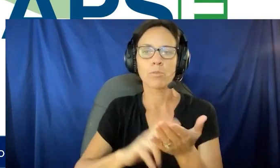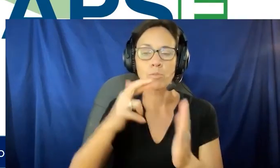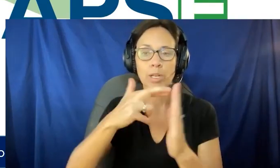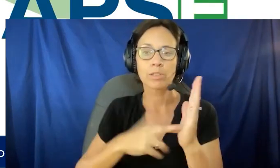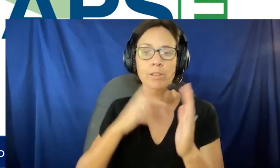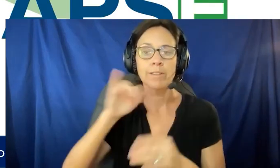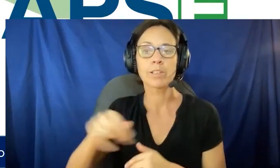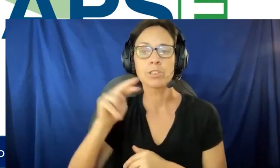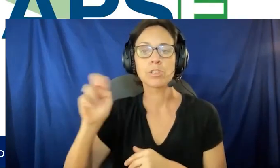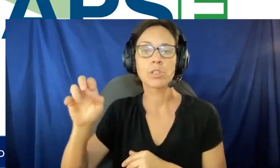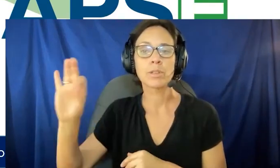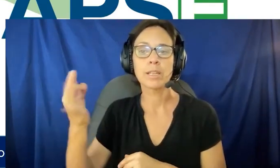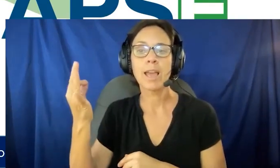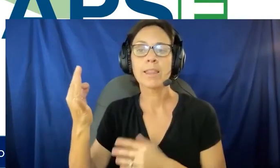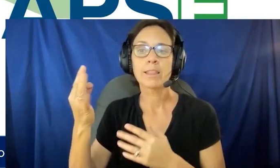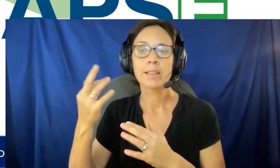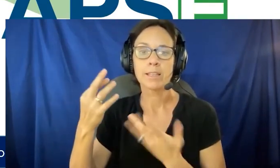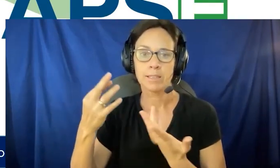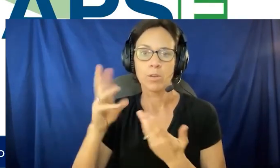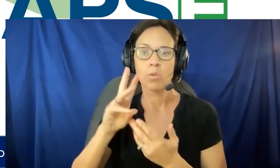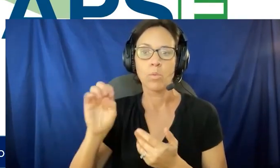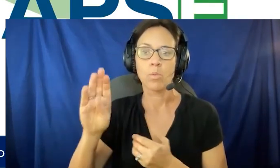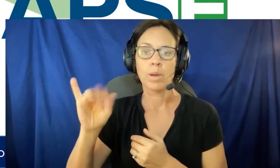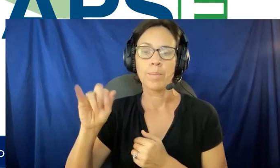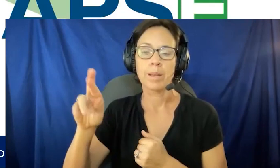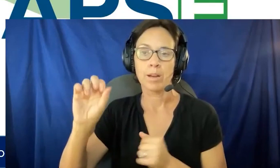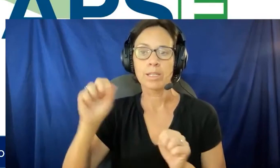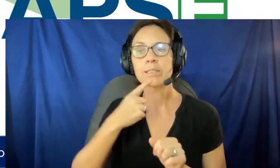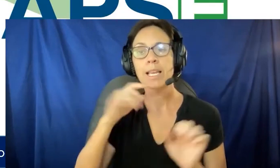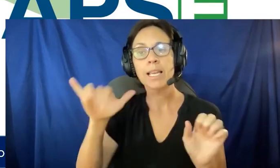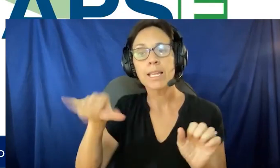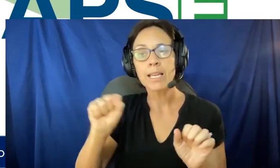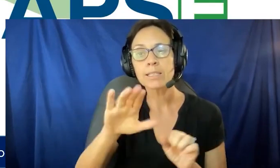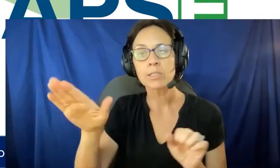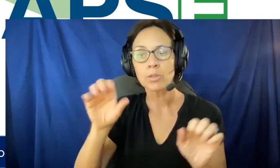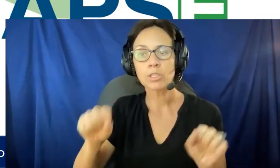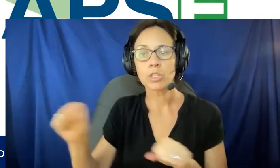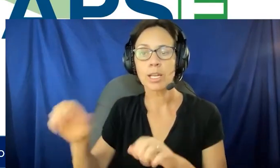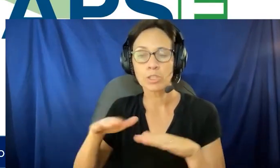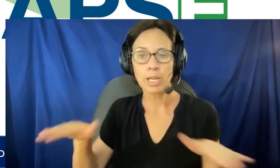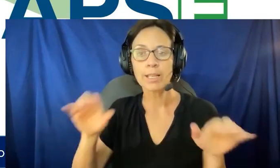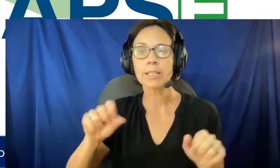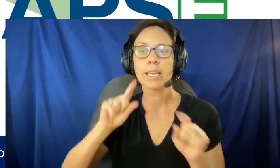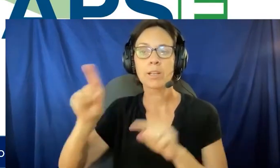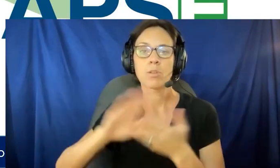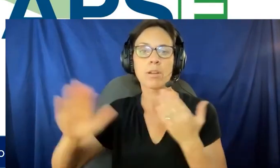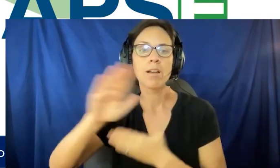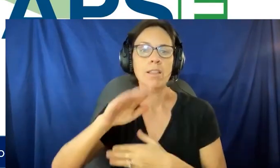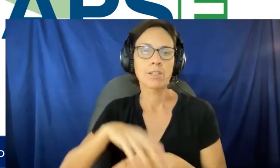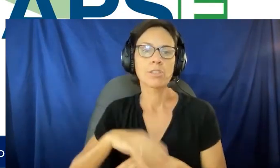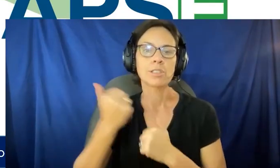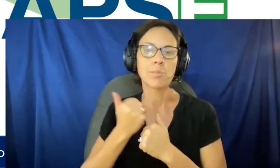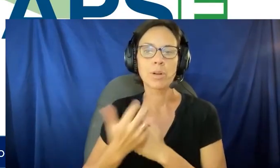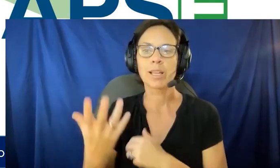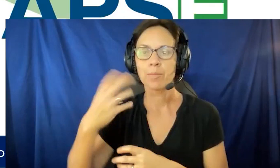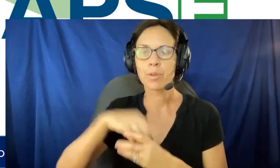called Yes, Your Child Can Attend College, Supporting Inclusive College Transition Practices. So we did kind of